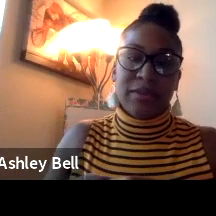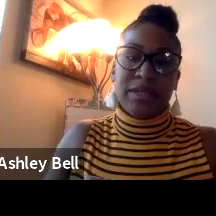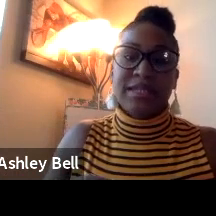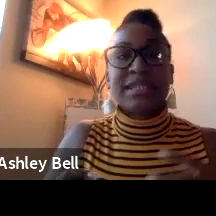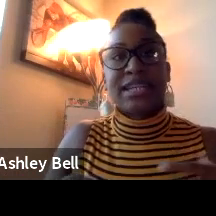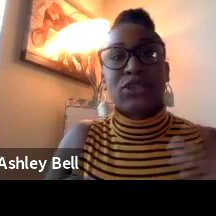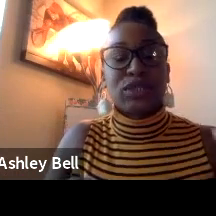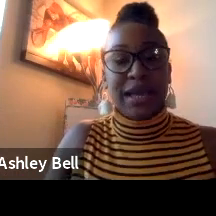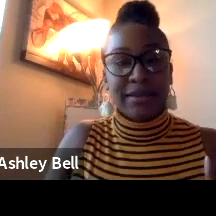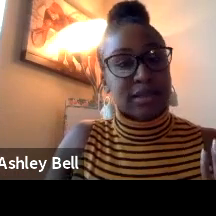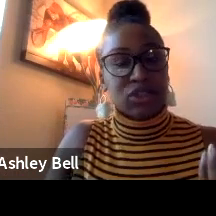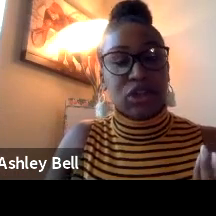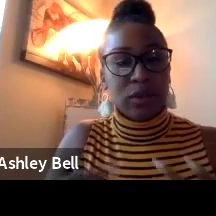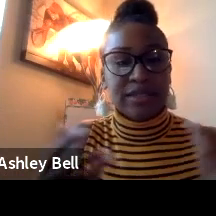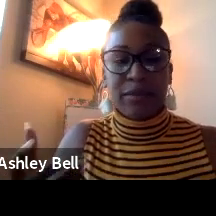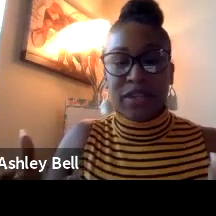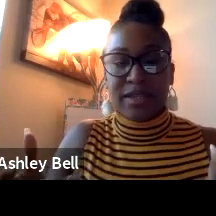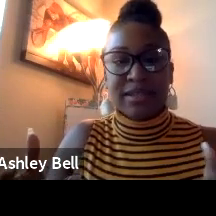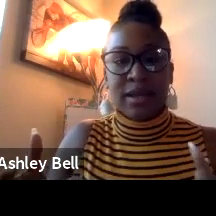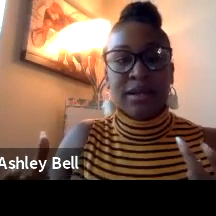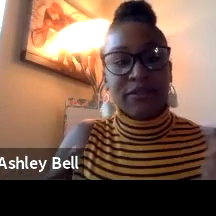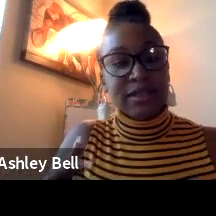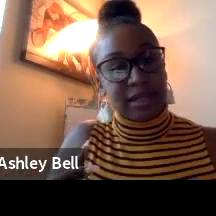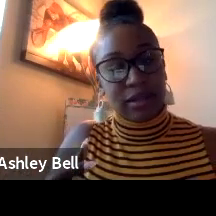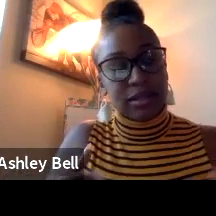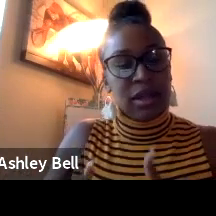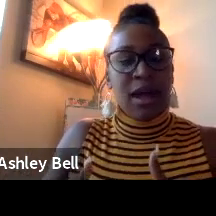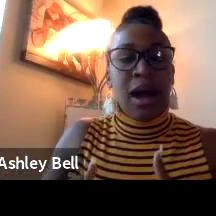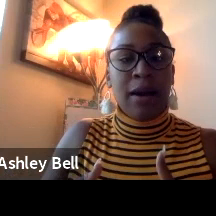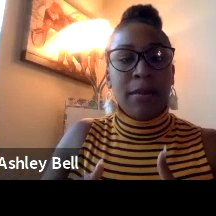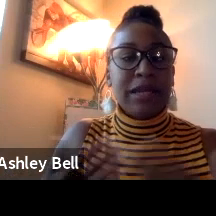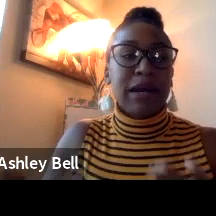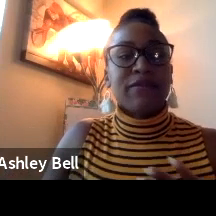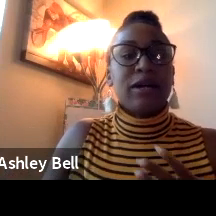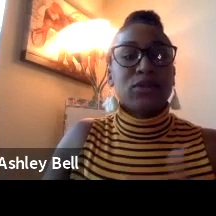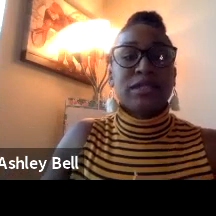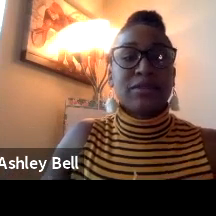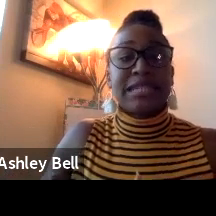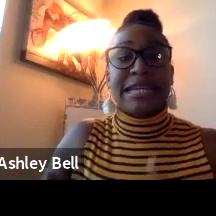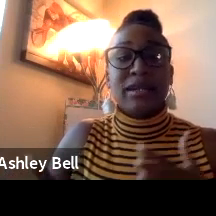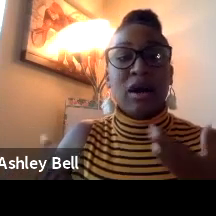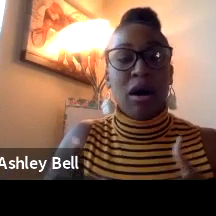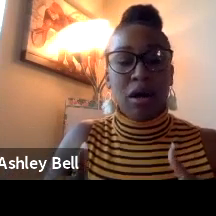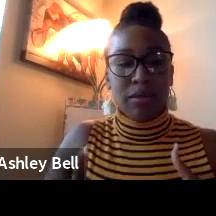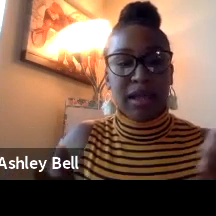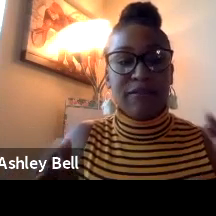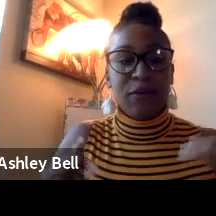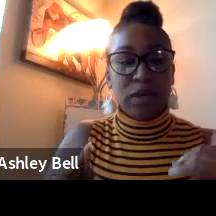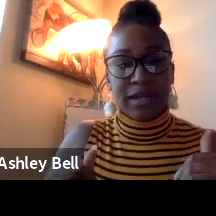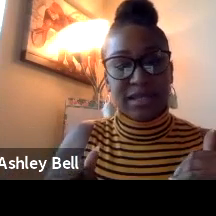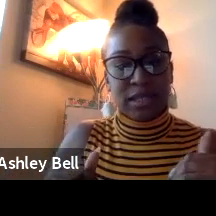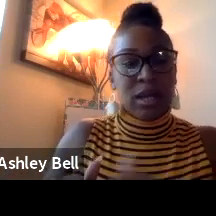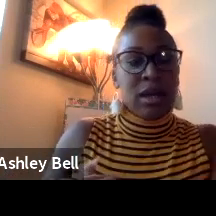with disabilities, since they do tend to struggle with some of these different skills. Being mindful helps students to maintain calm